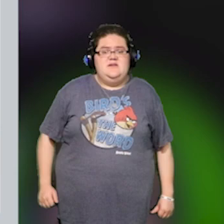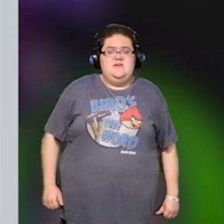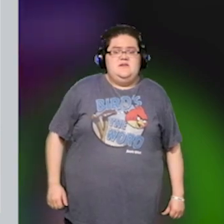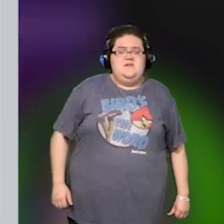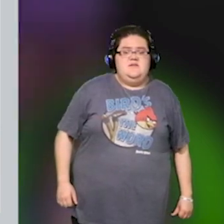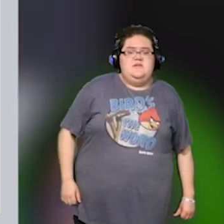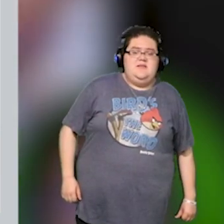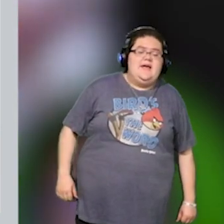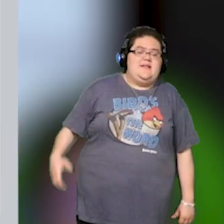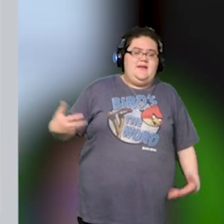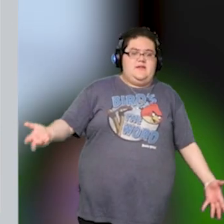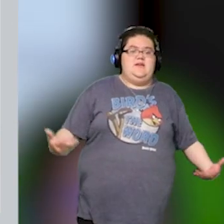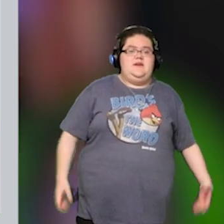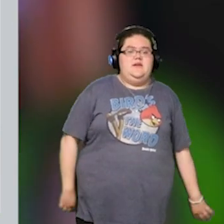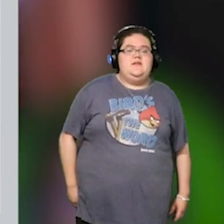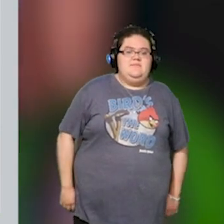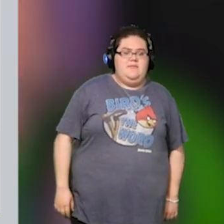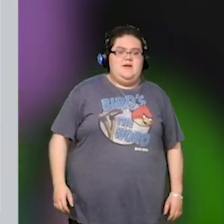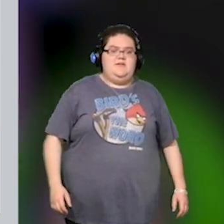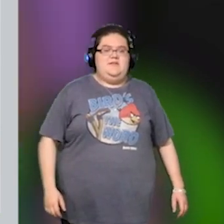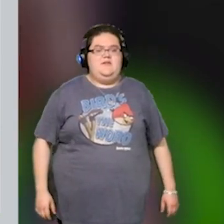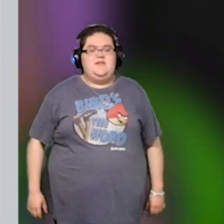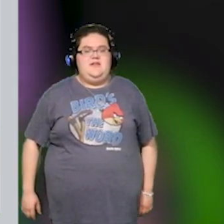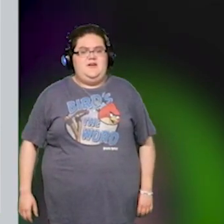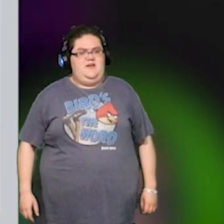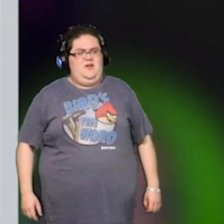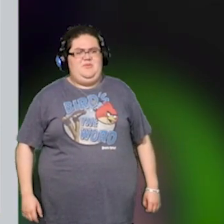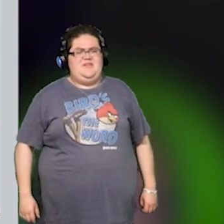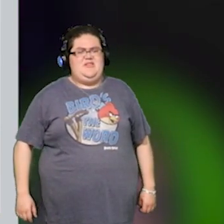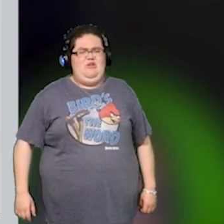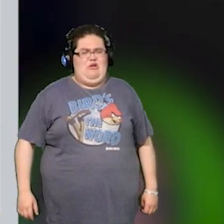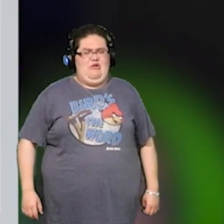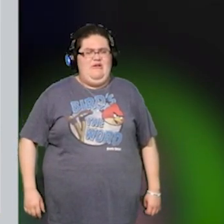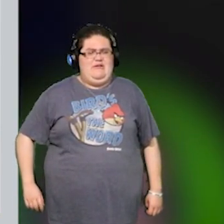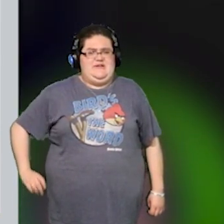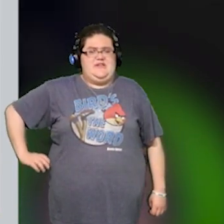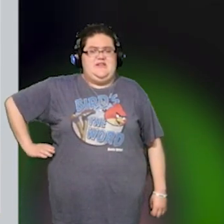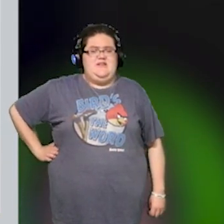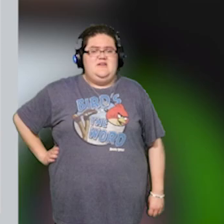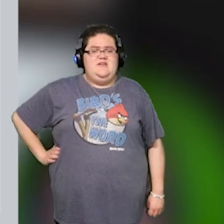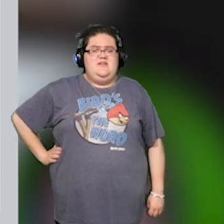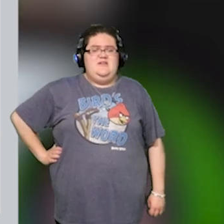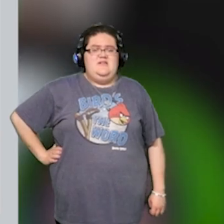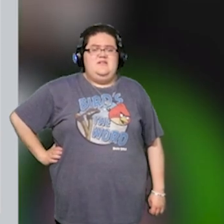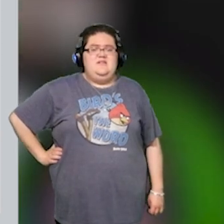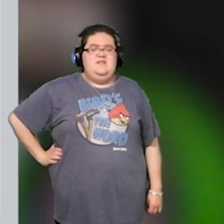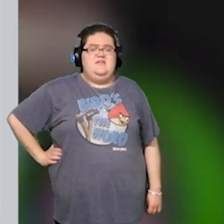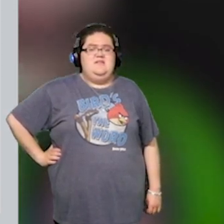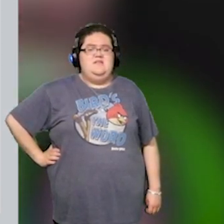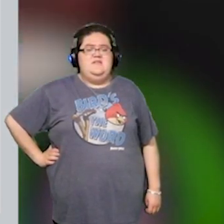Even when they're faking it, they're still amazing. Oh, like I've said, there's a lot of but it still hurts.